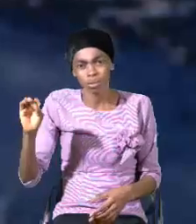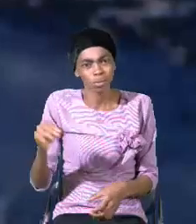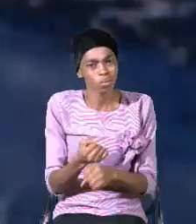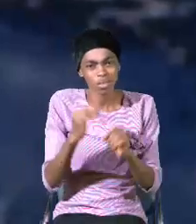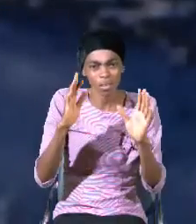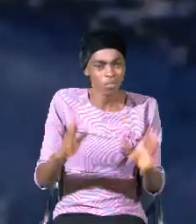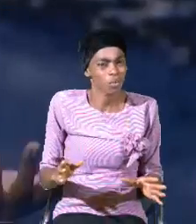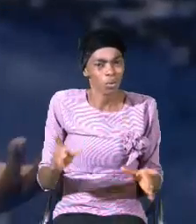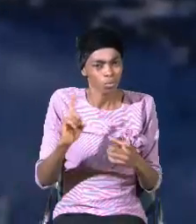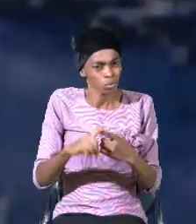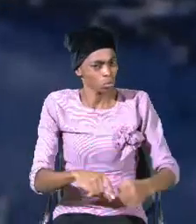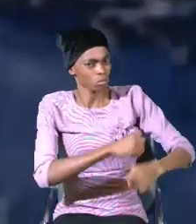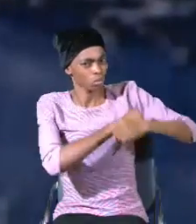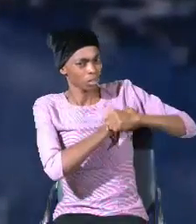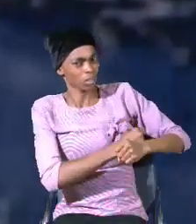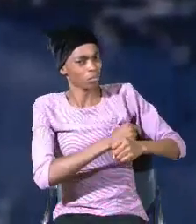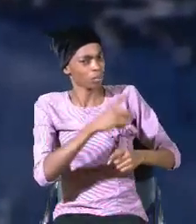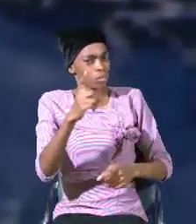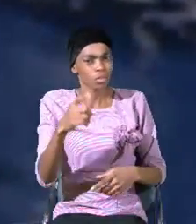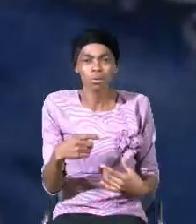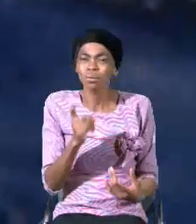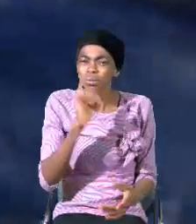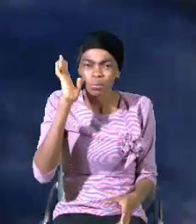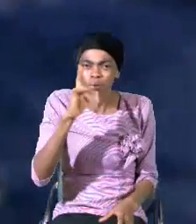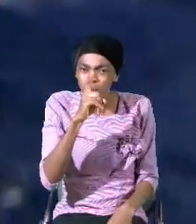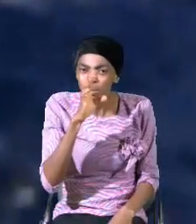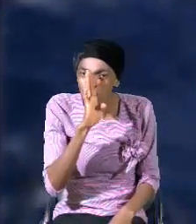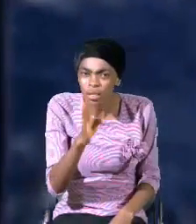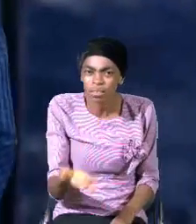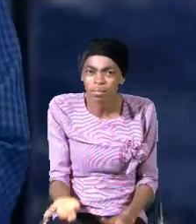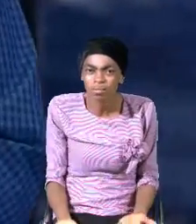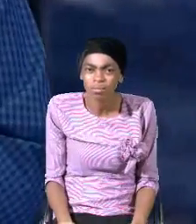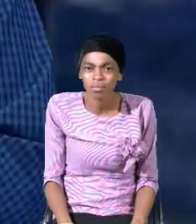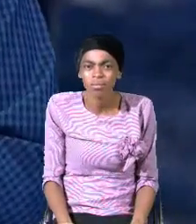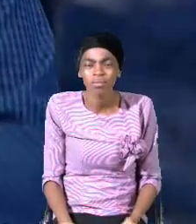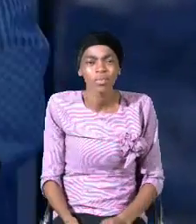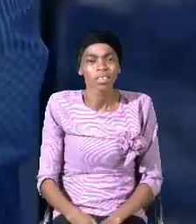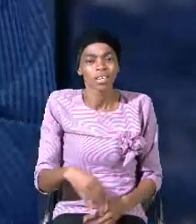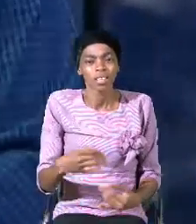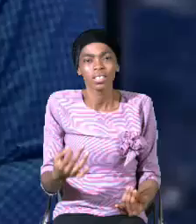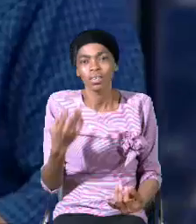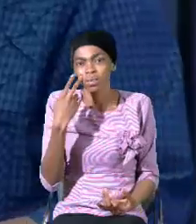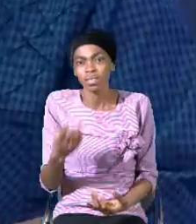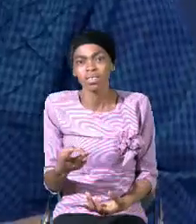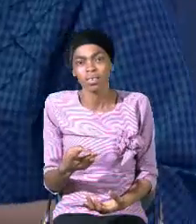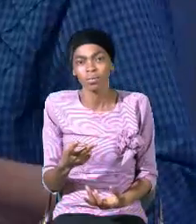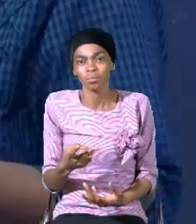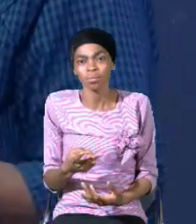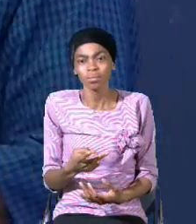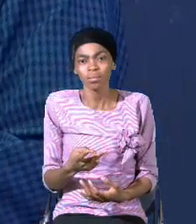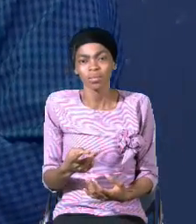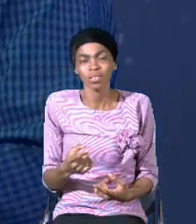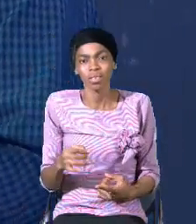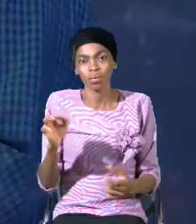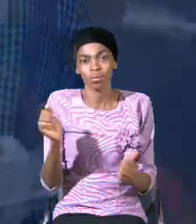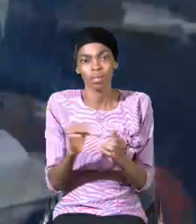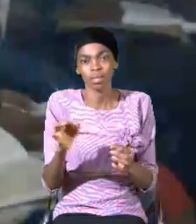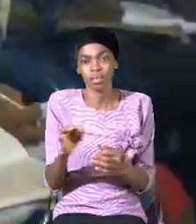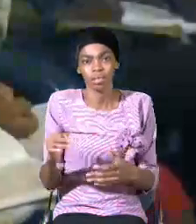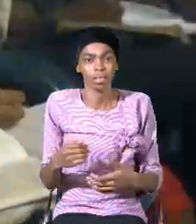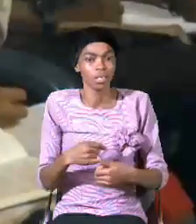to defend you. Where will you be? Skillfulness without a shelter. Number six,